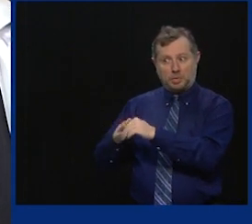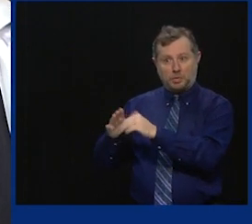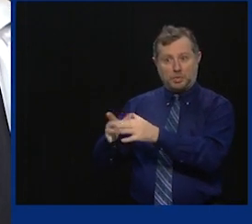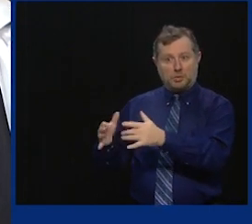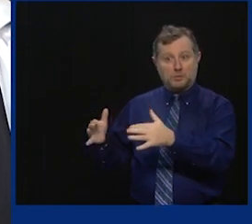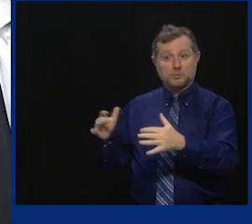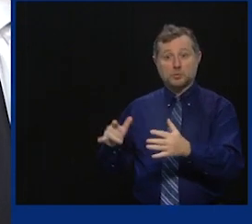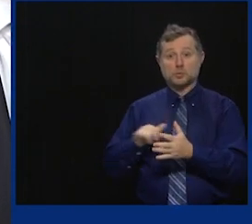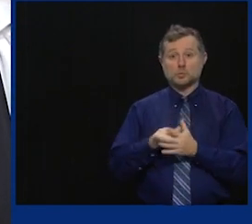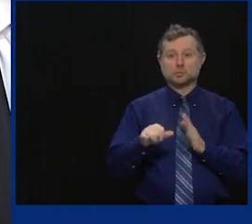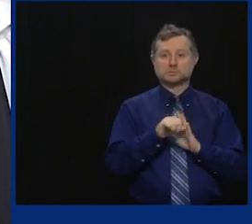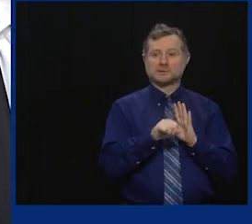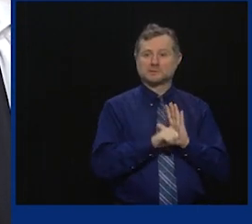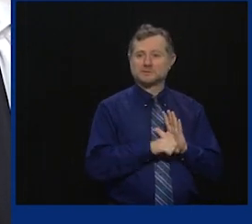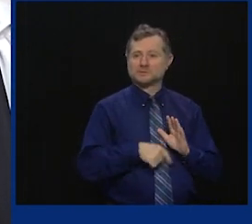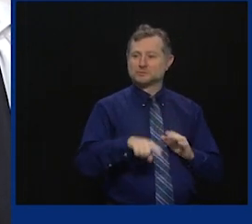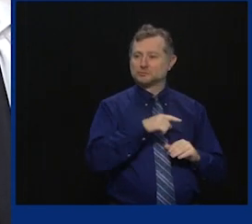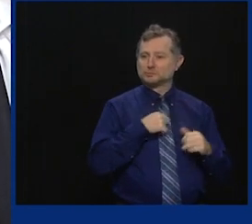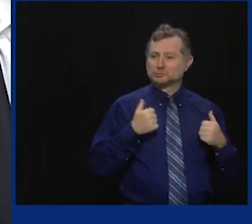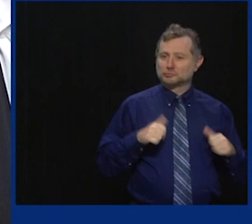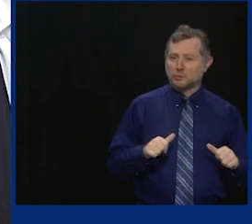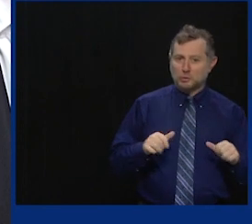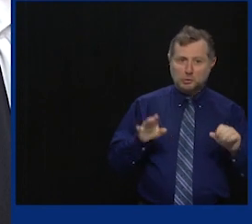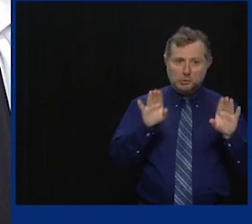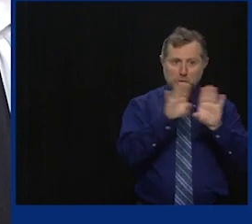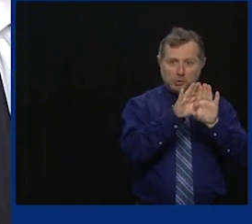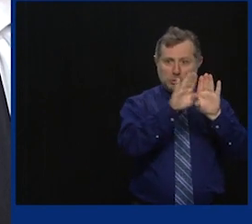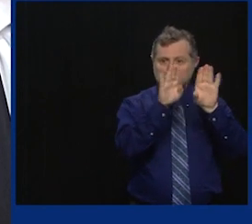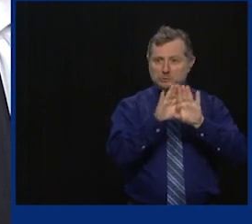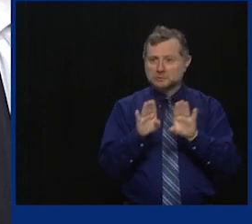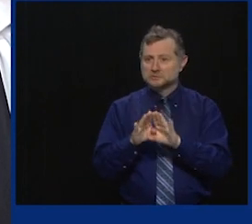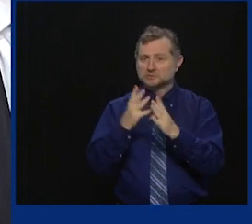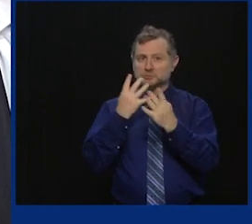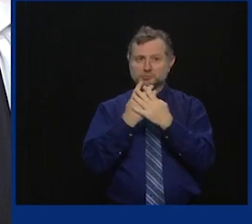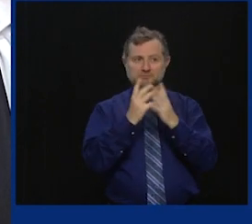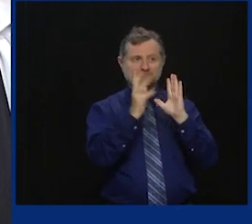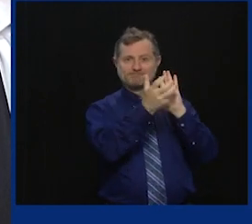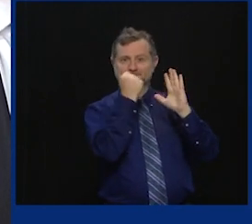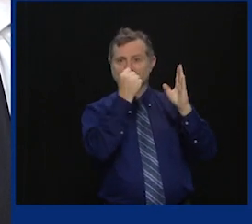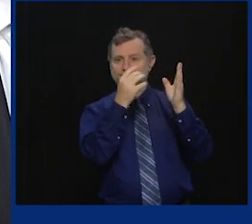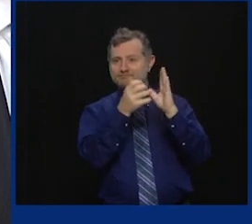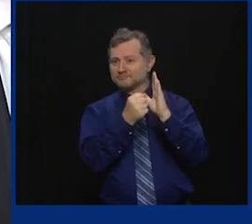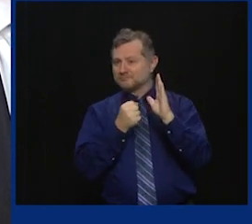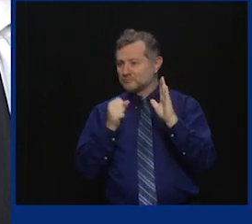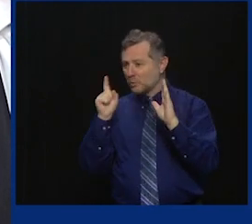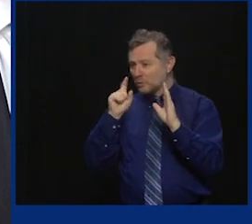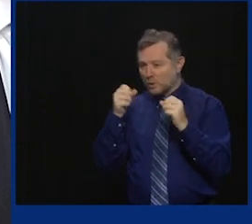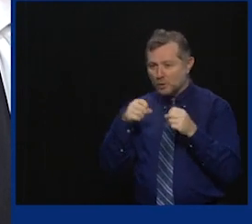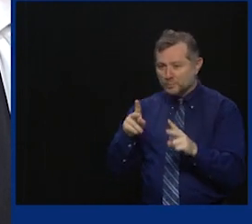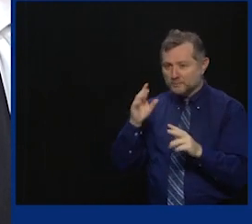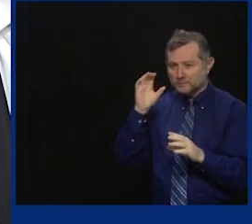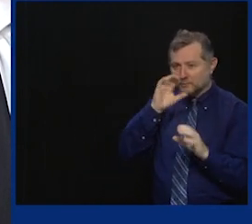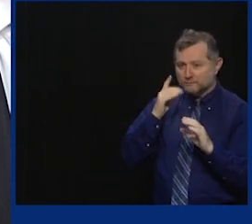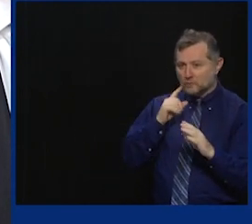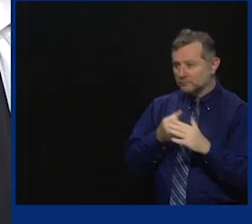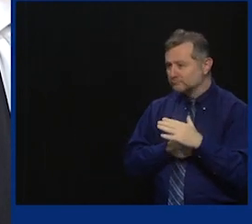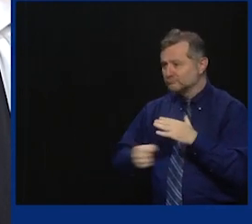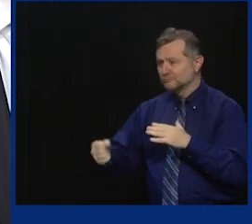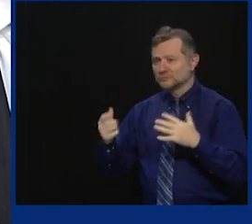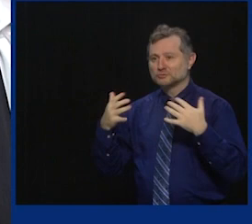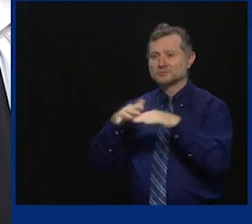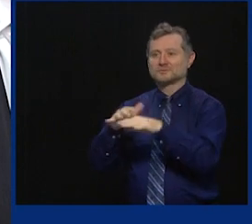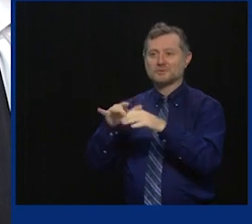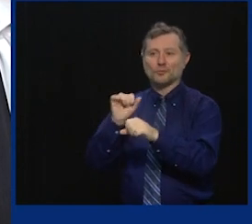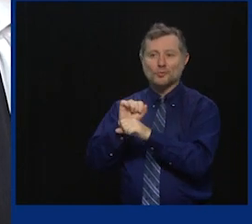close prisons, to have more de-incarceration, and to find people opportunities for reentry. I've worked very hard on this,